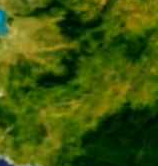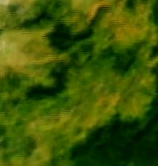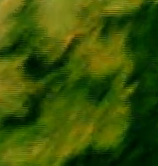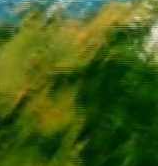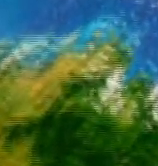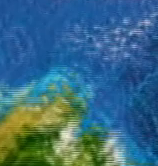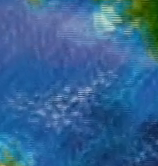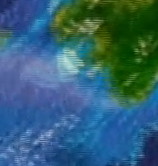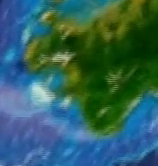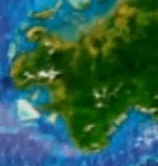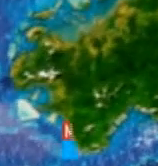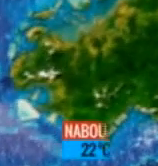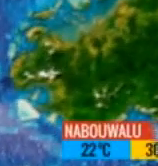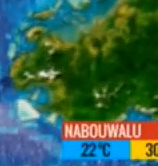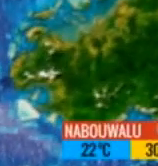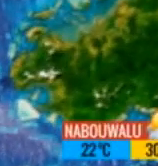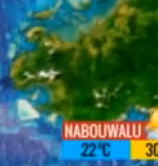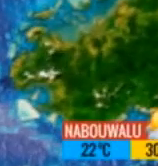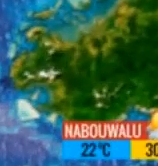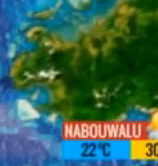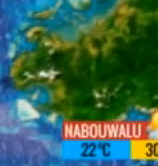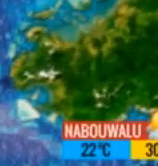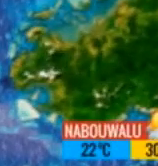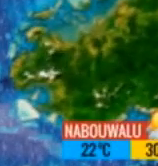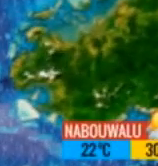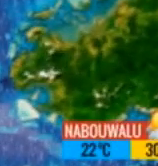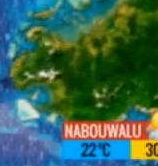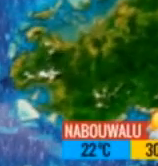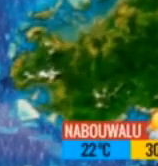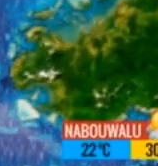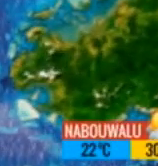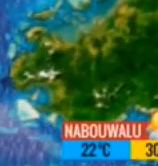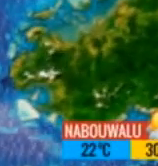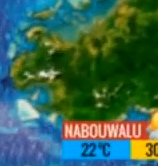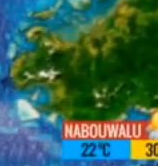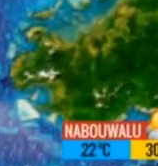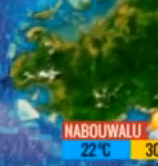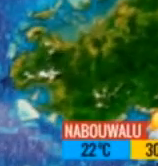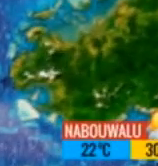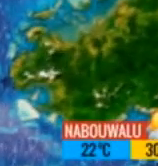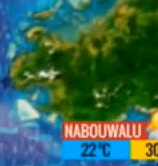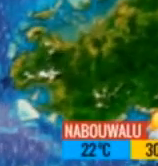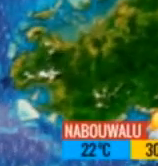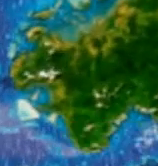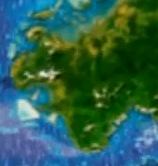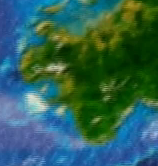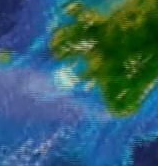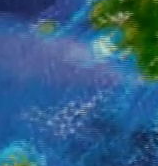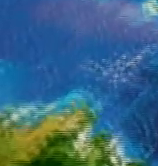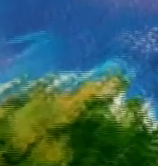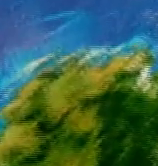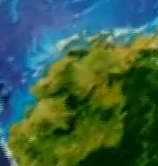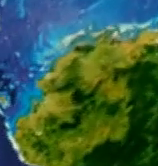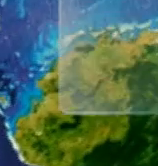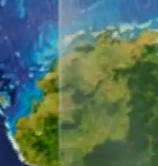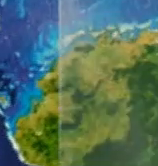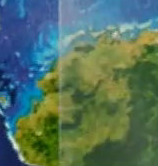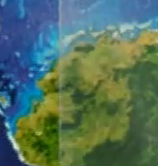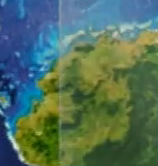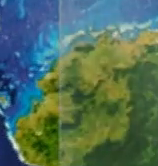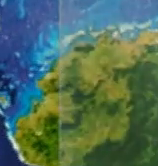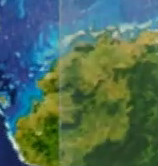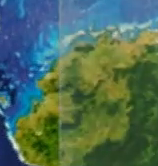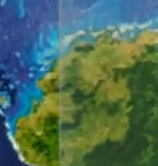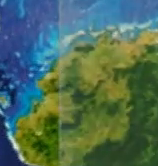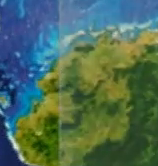coolness everywhere. And up north, nice and bright, and it will stay like that. At sea, southeast